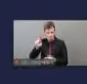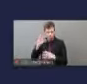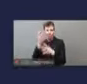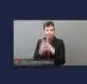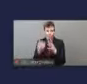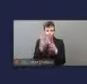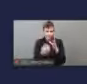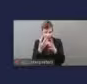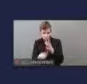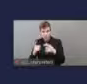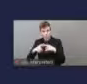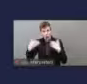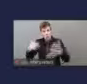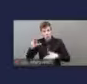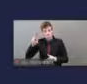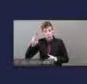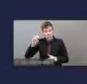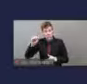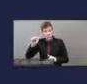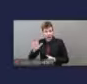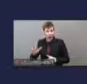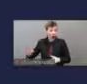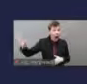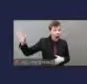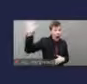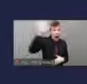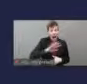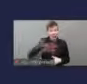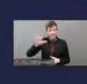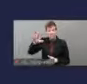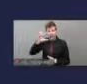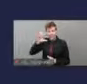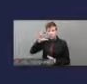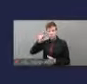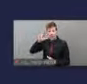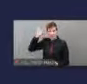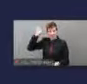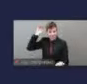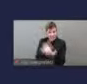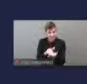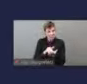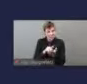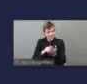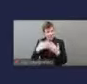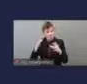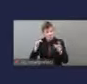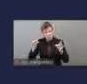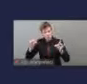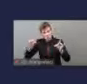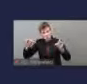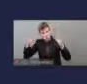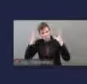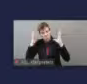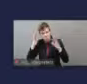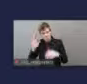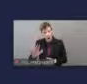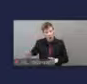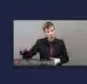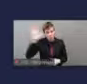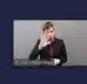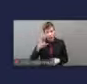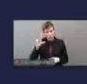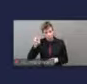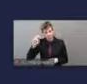it's a terrible milestone. And to all those families who are grieving, you have our support